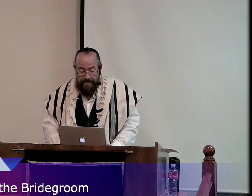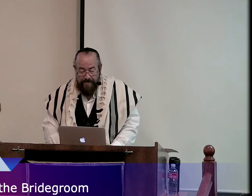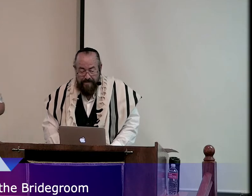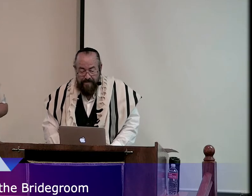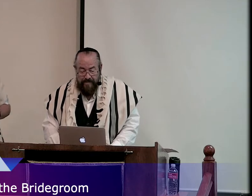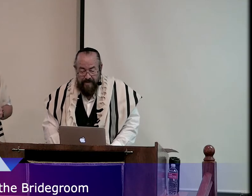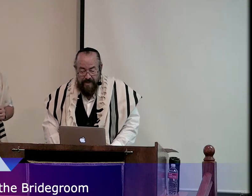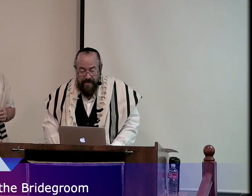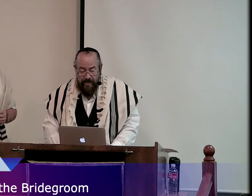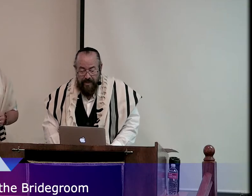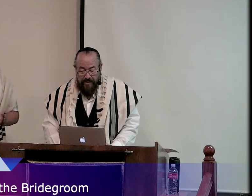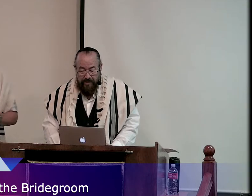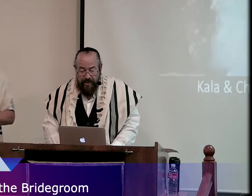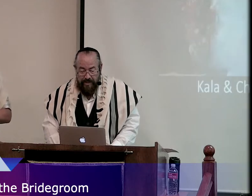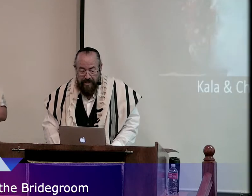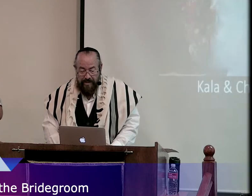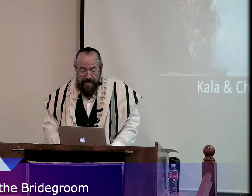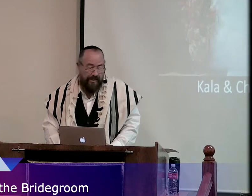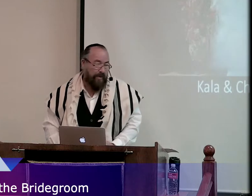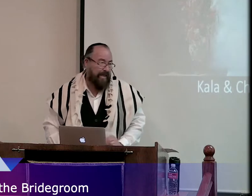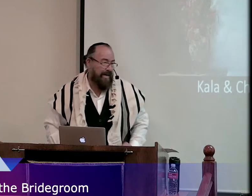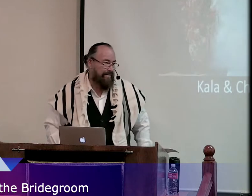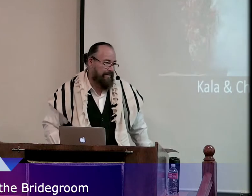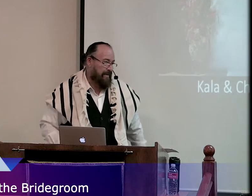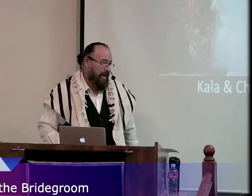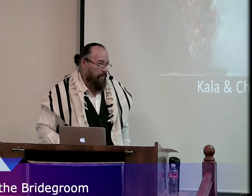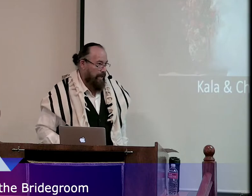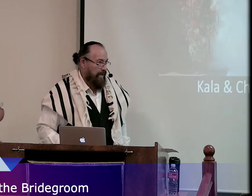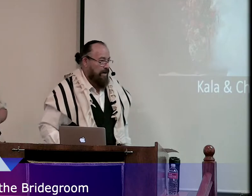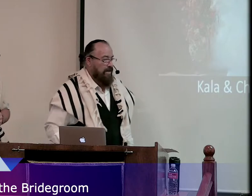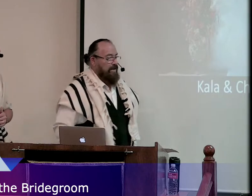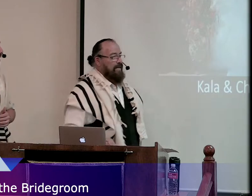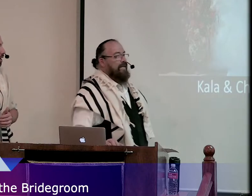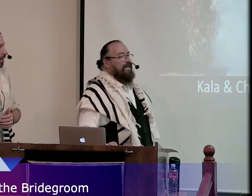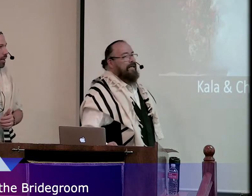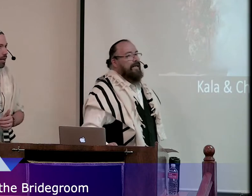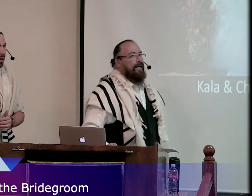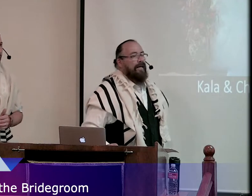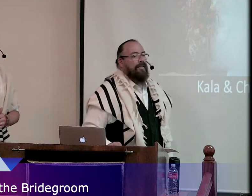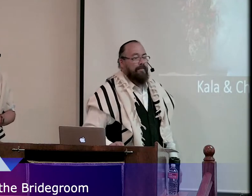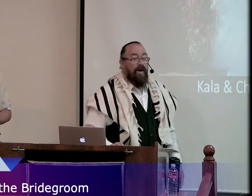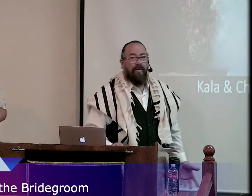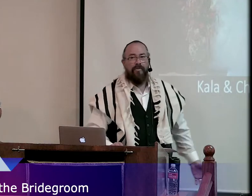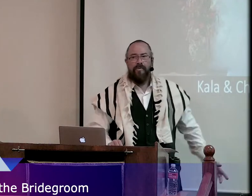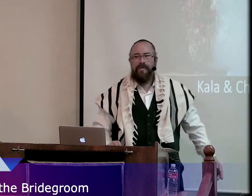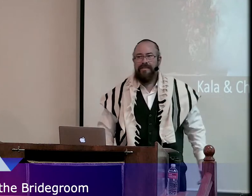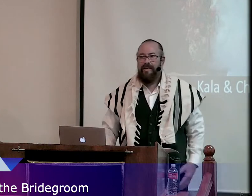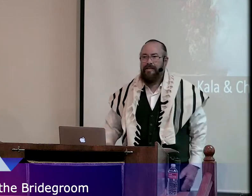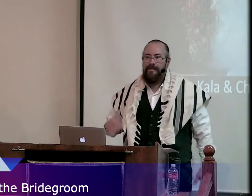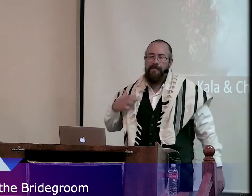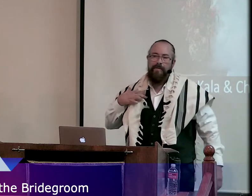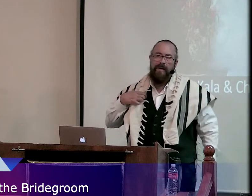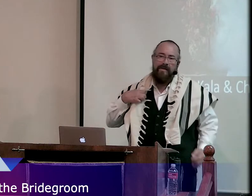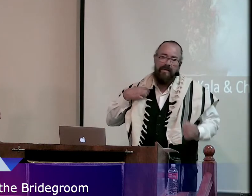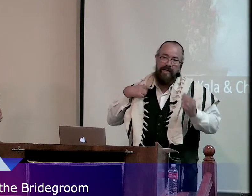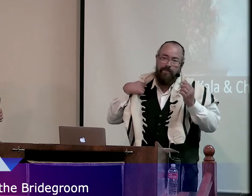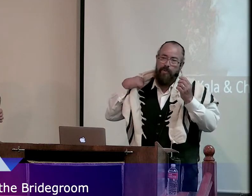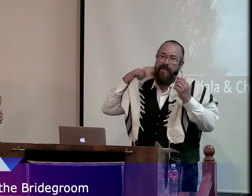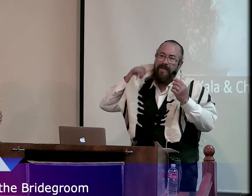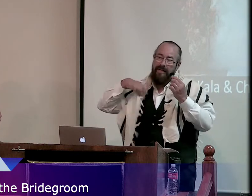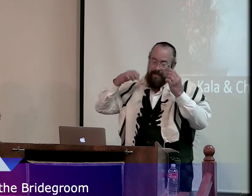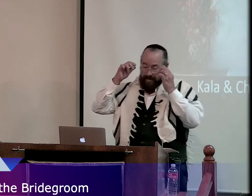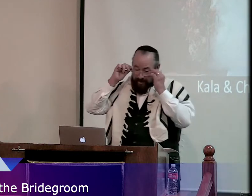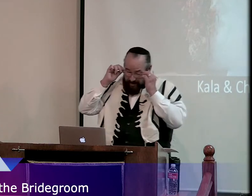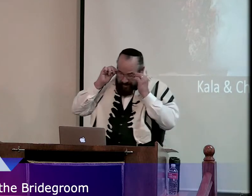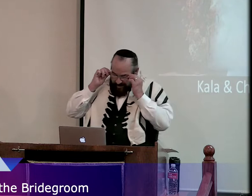we're going to talk, since we're going to have a wedding on tomorrow, we're to talk a little bit about the Hebrew